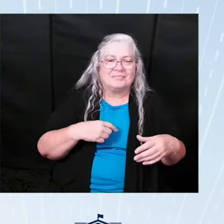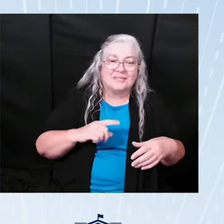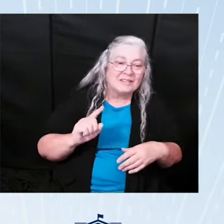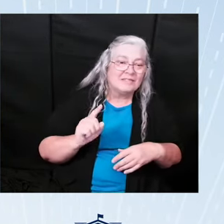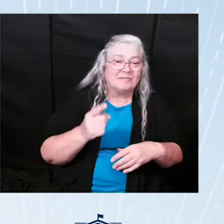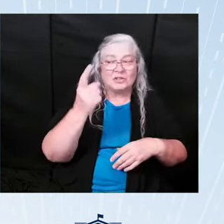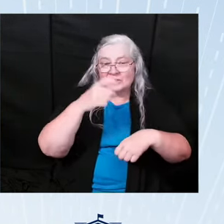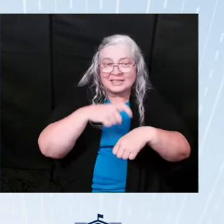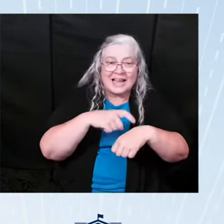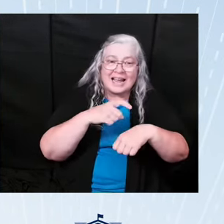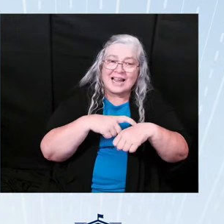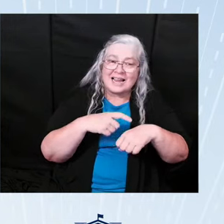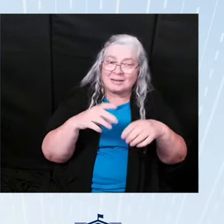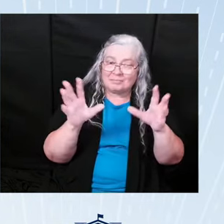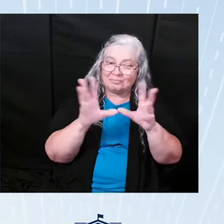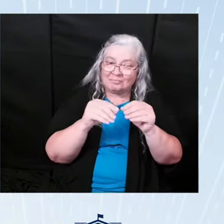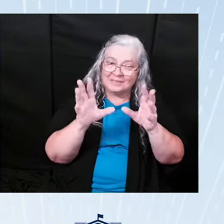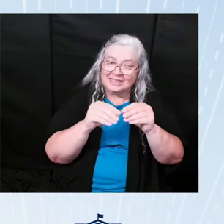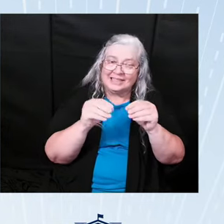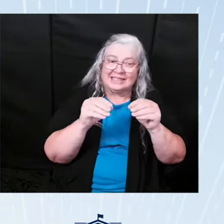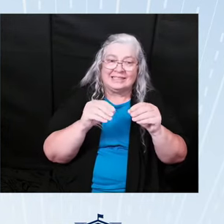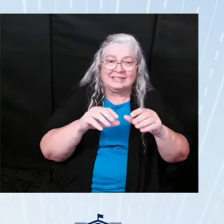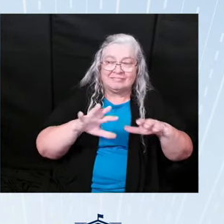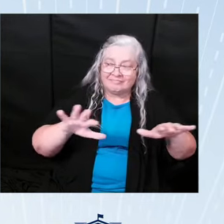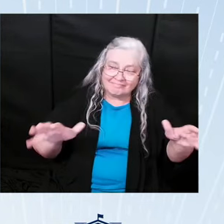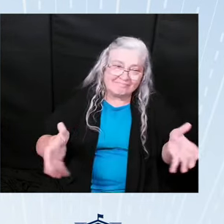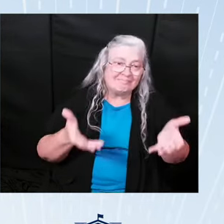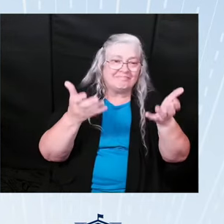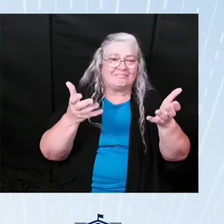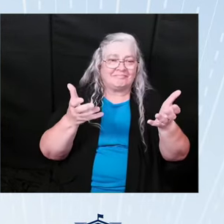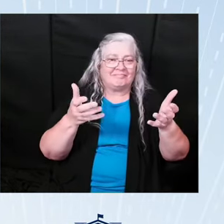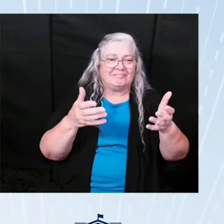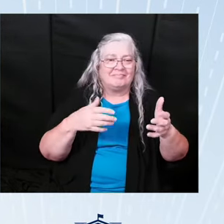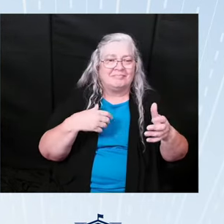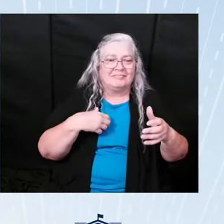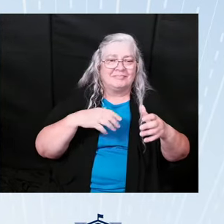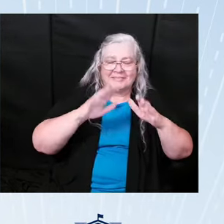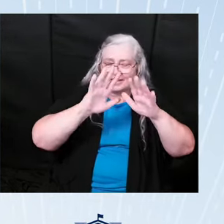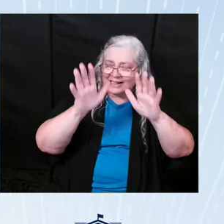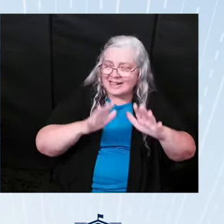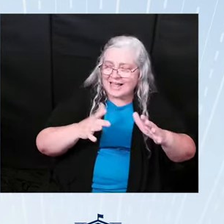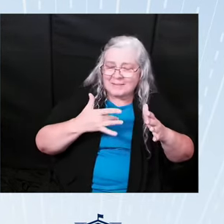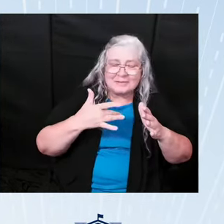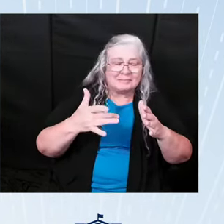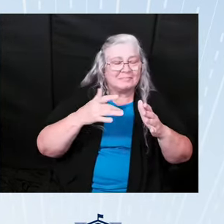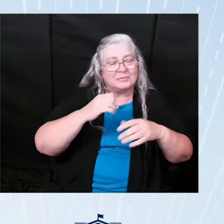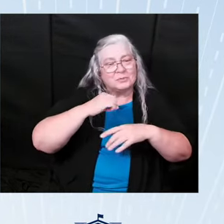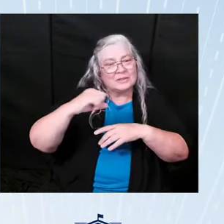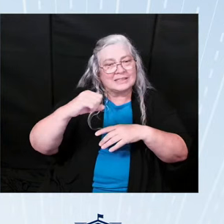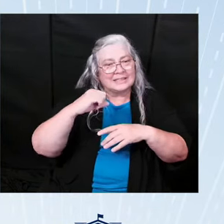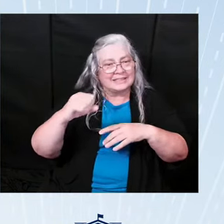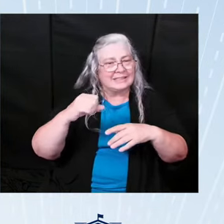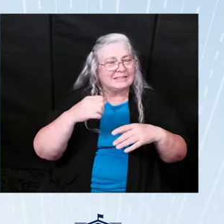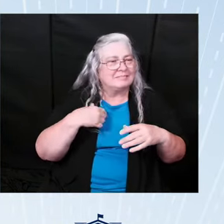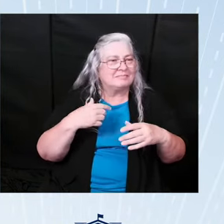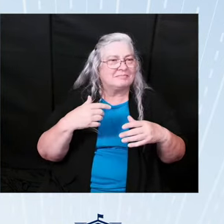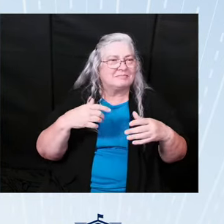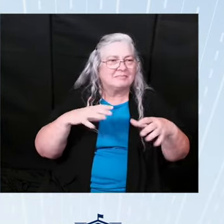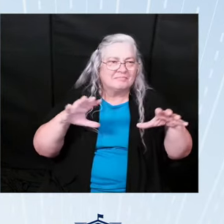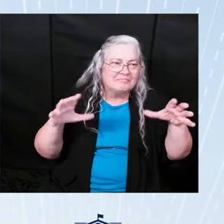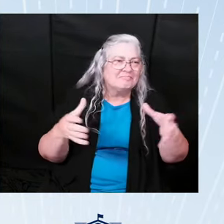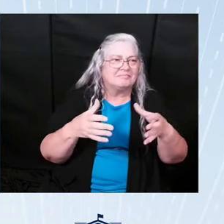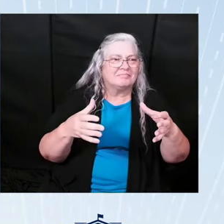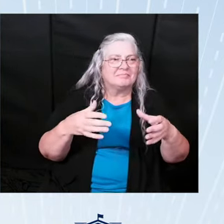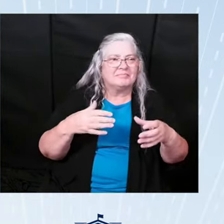Resilient Communities. My name is Hannah Safford. I'm a senior policy advisor with the White House Climate Policy Office. I lead our resilience portfolio for the